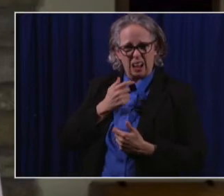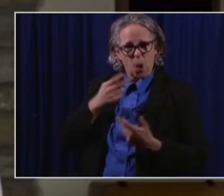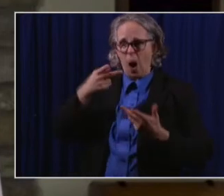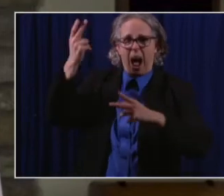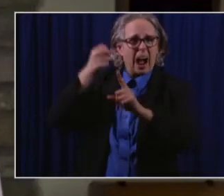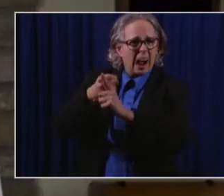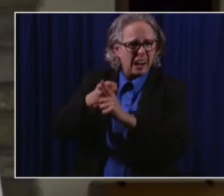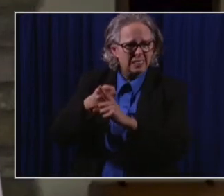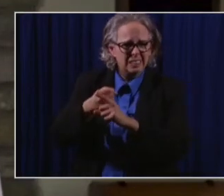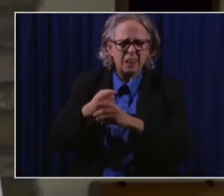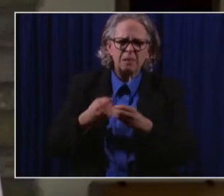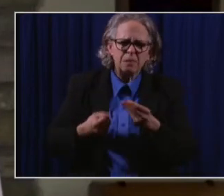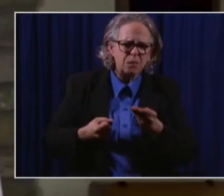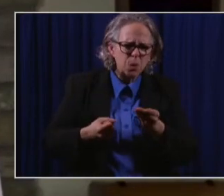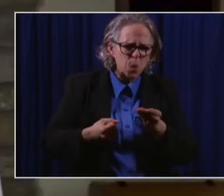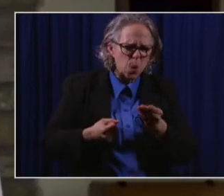spread.